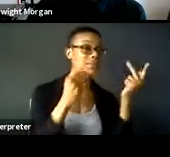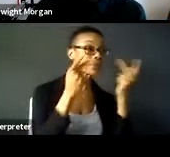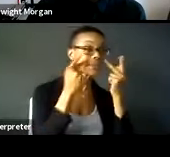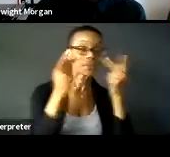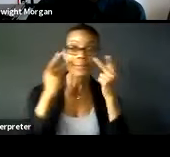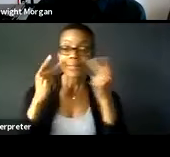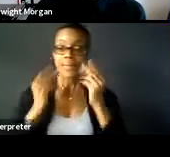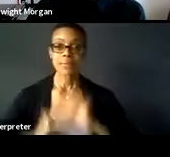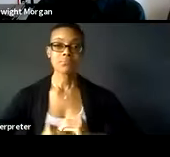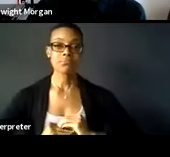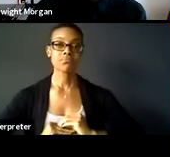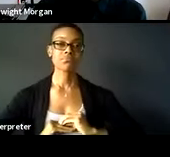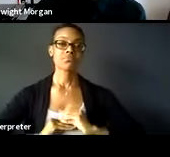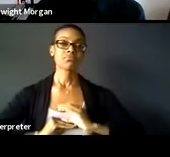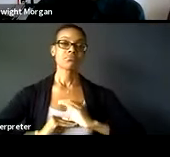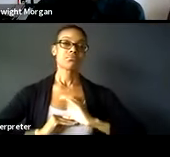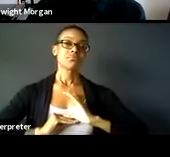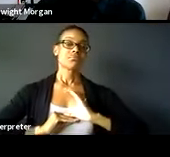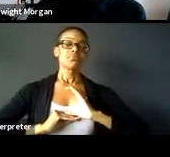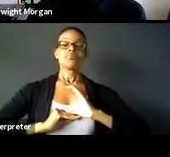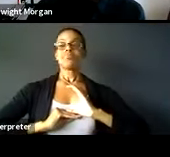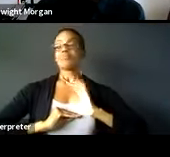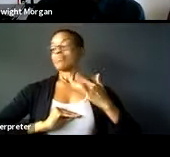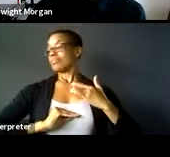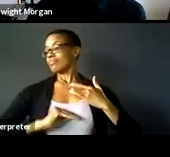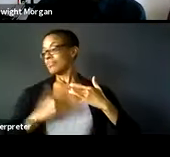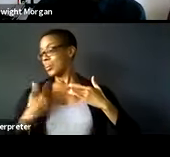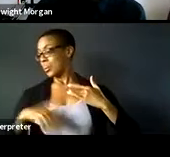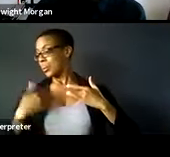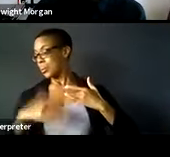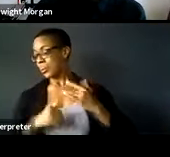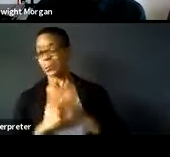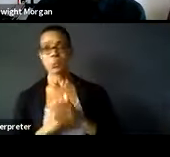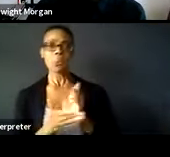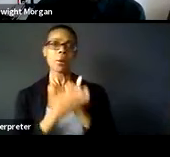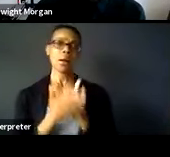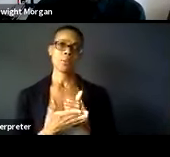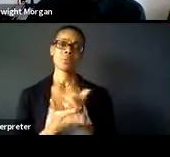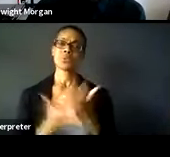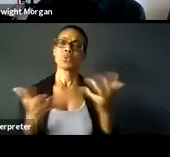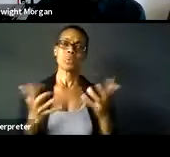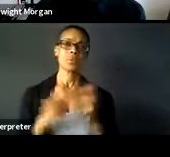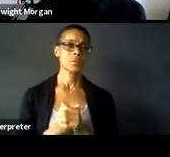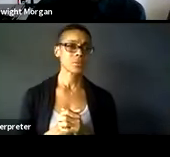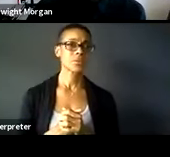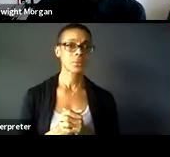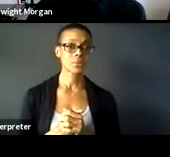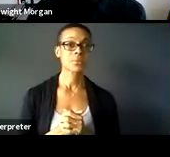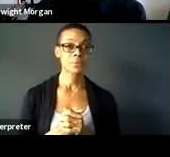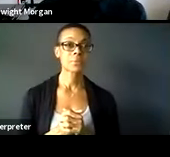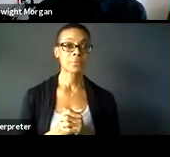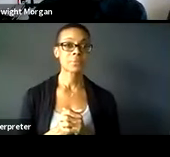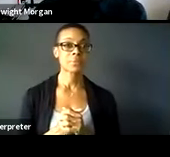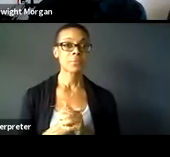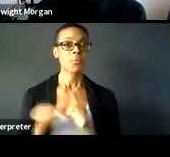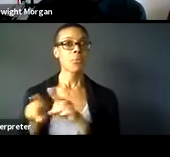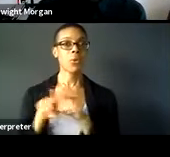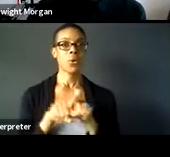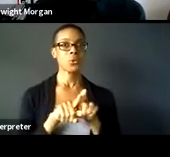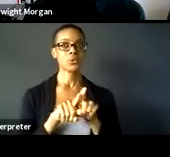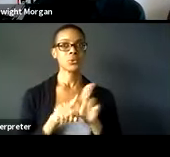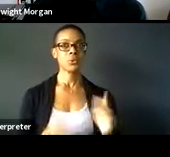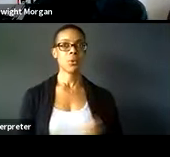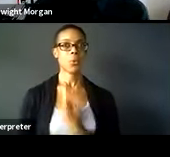well-being, it helps my who I am, but it also reassures that I'm not alone in